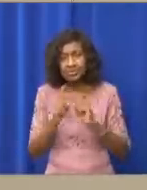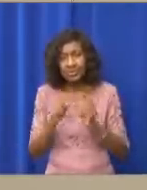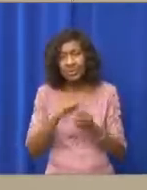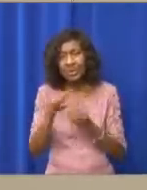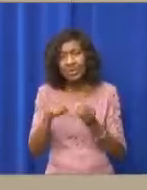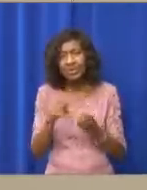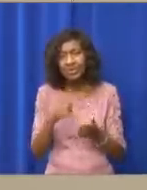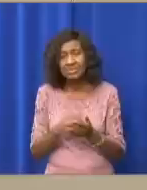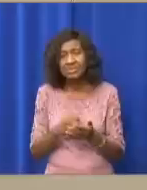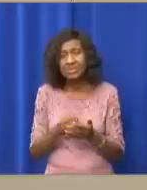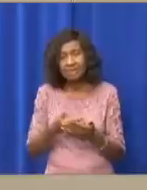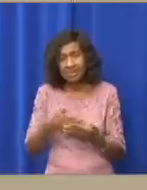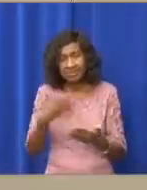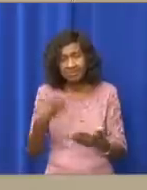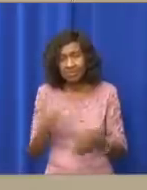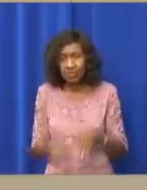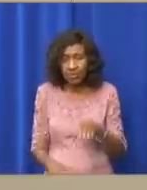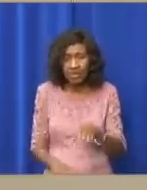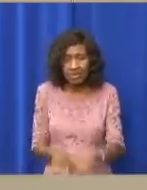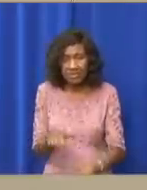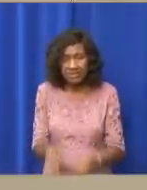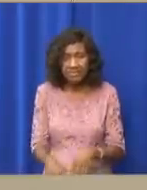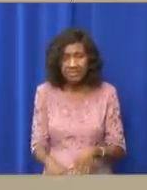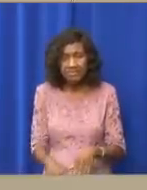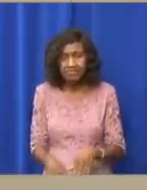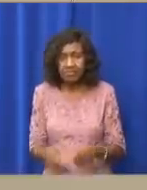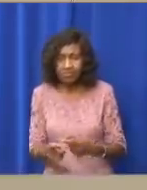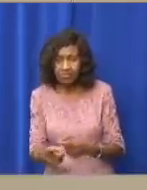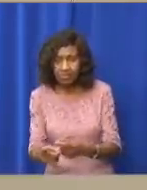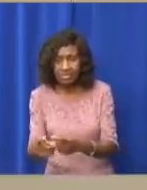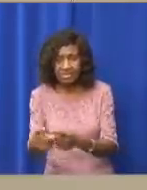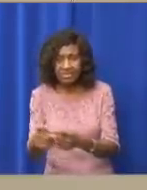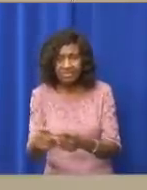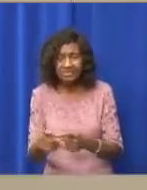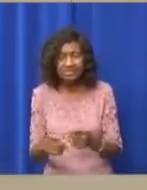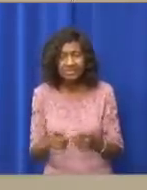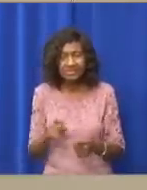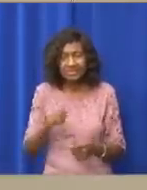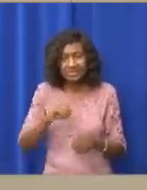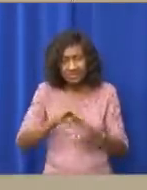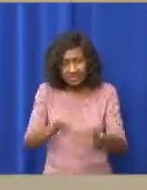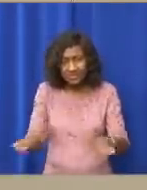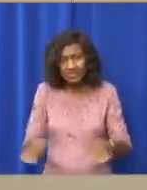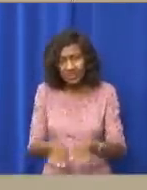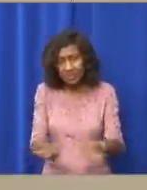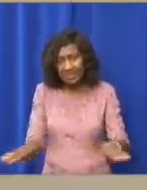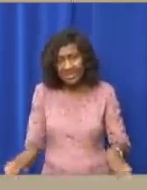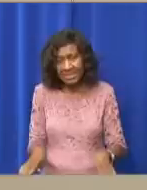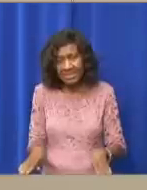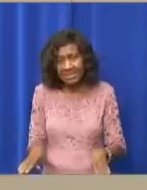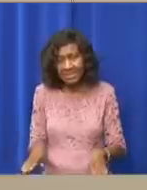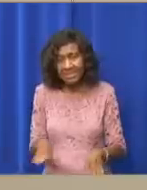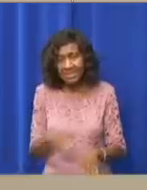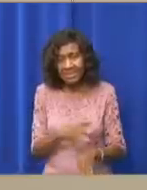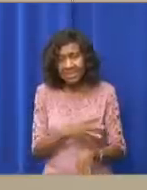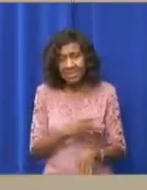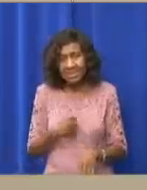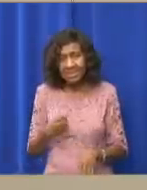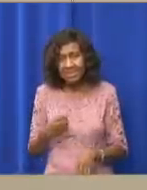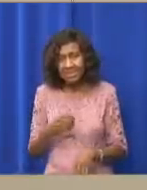involve: walking, running or jogging, swimming, and the Commissioner has